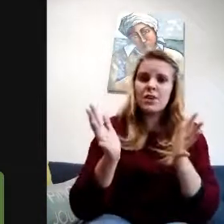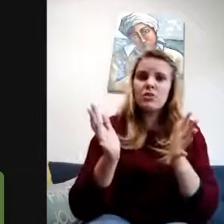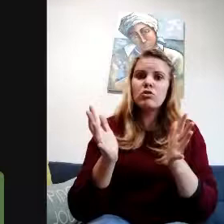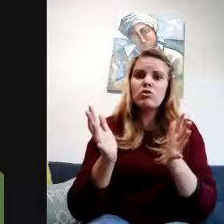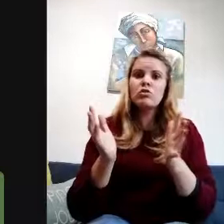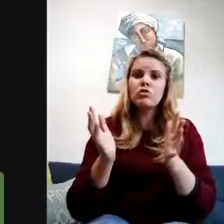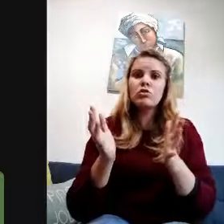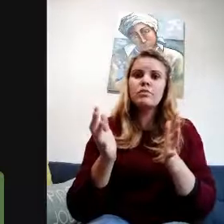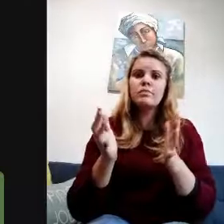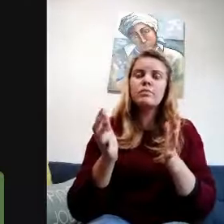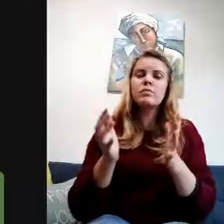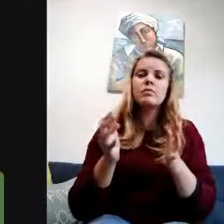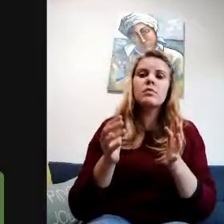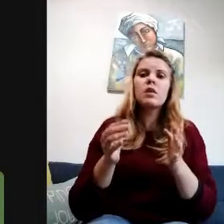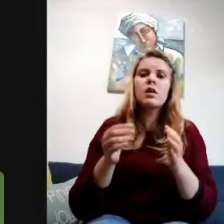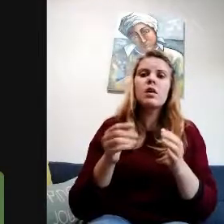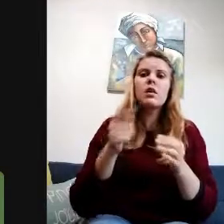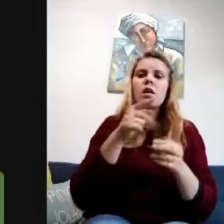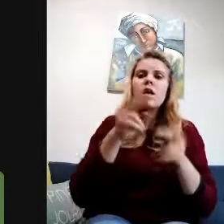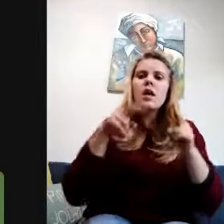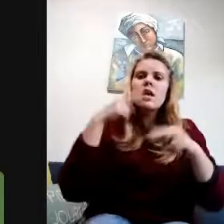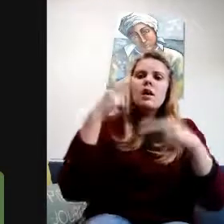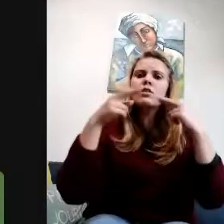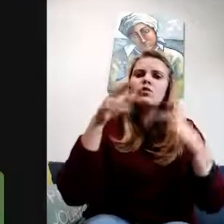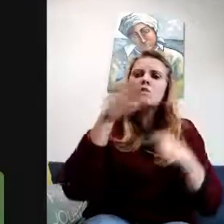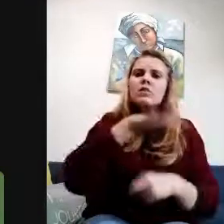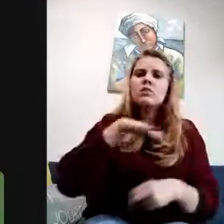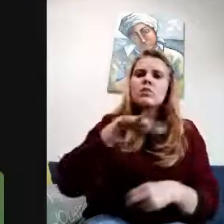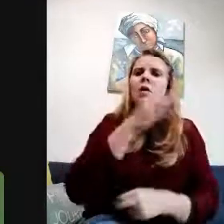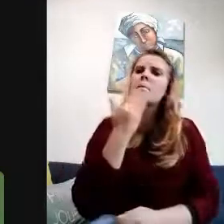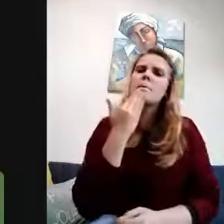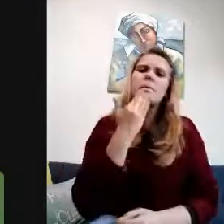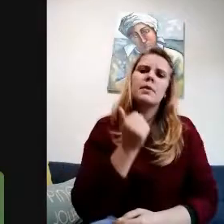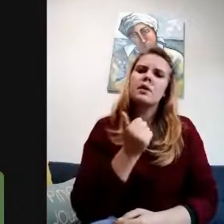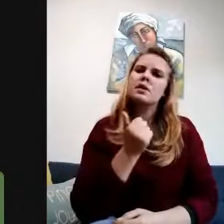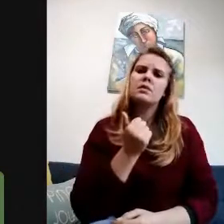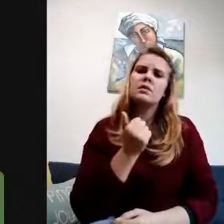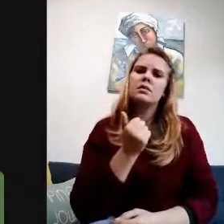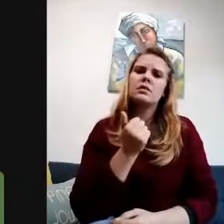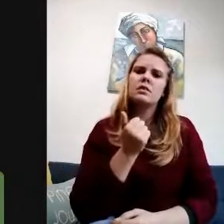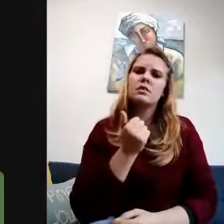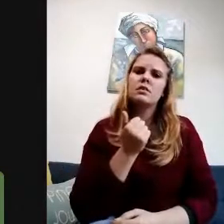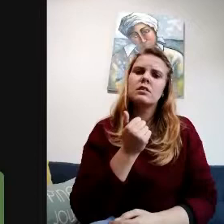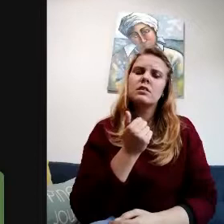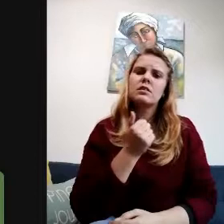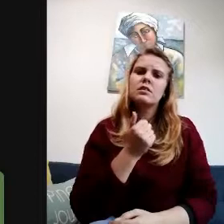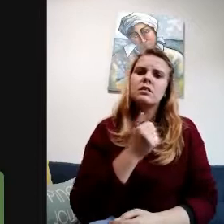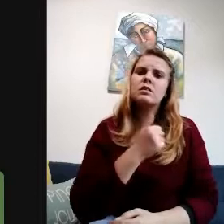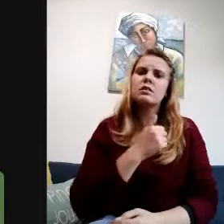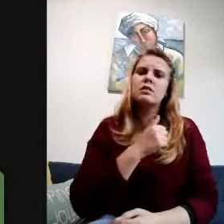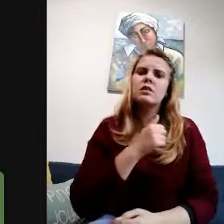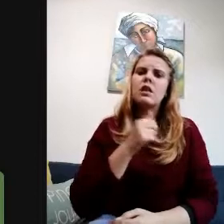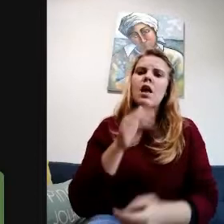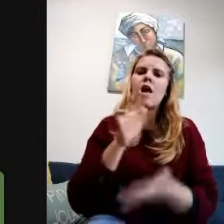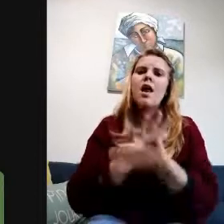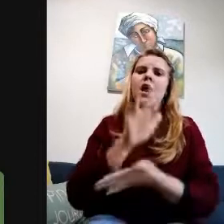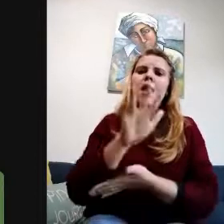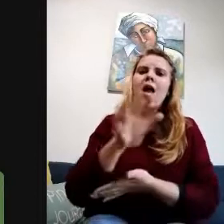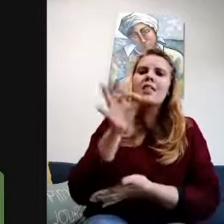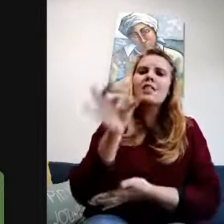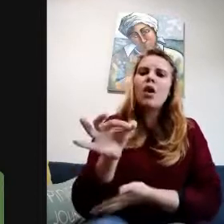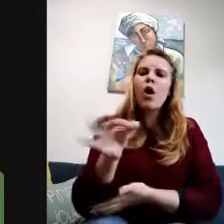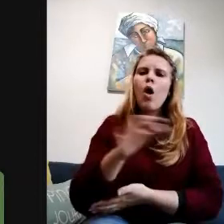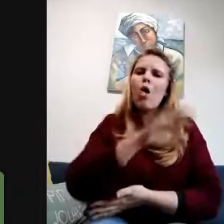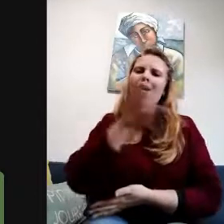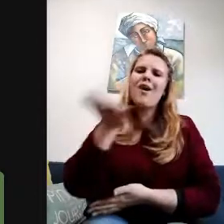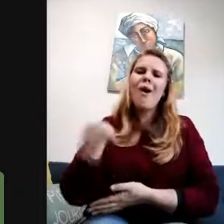clubhouse is concerned, we would ask that you do not gather quite classically on the 19th hole. Please, guys, we've got to adhere